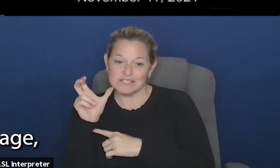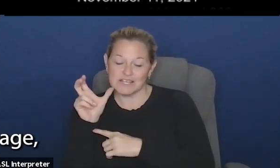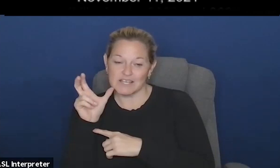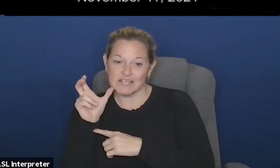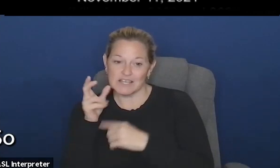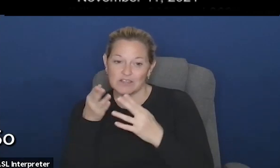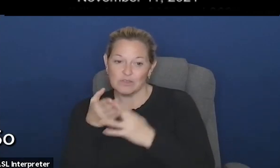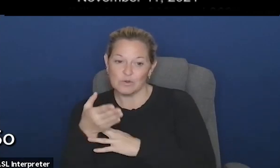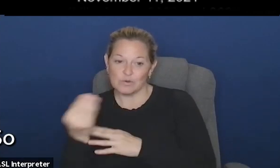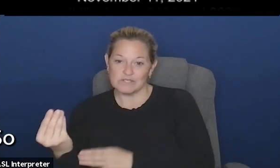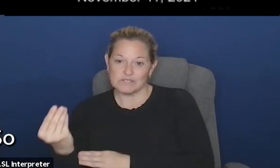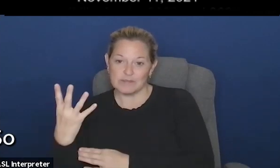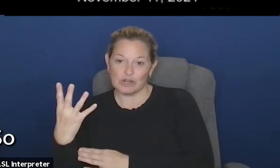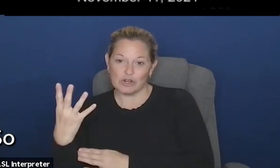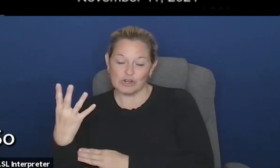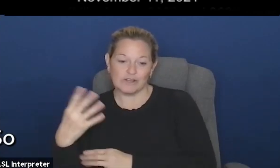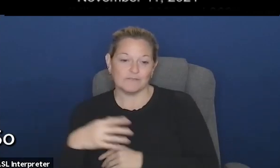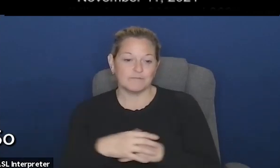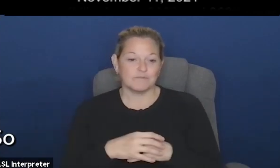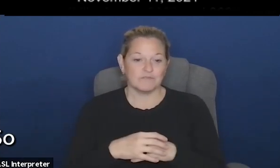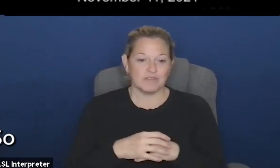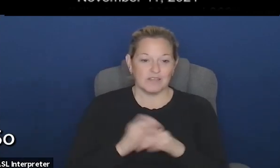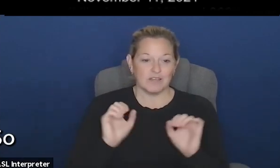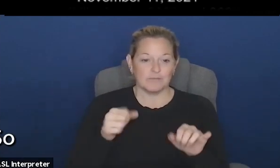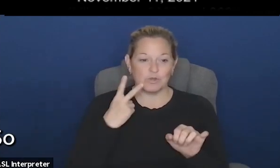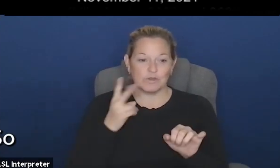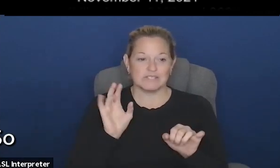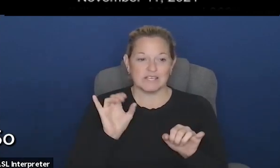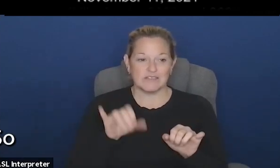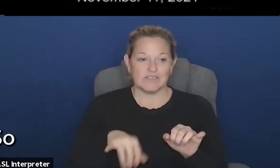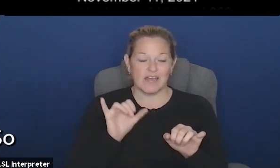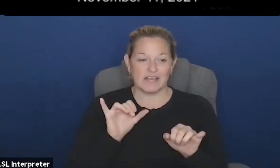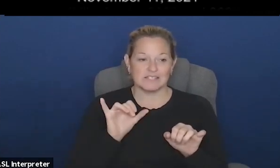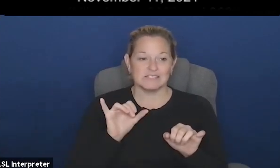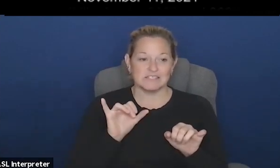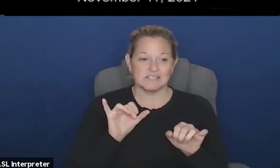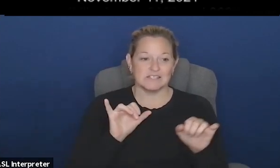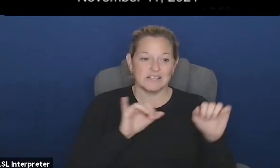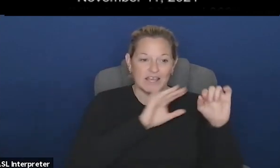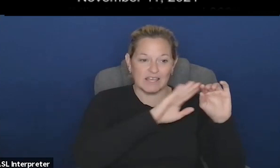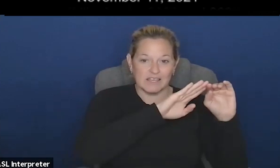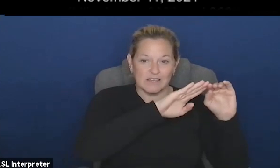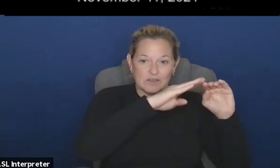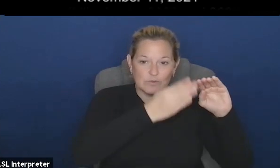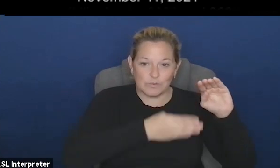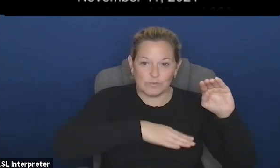an image, a plot of the intensity of light over time as the eclipse happens. So folks were also collecting